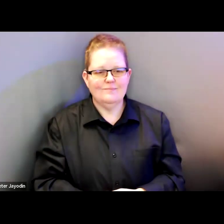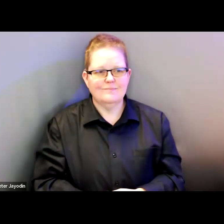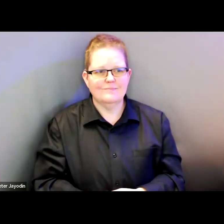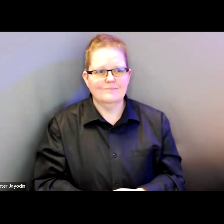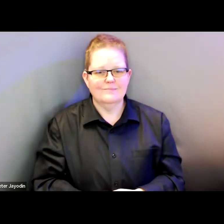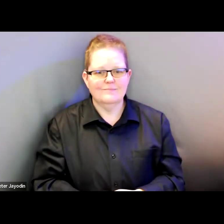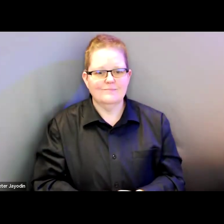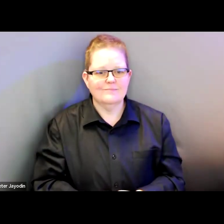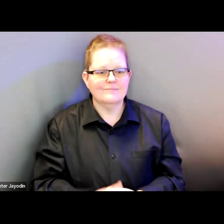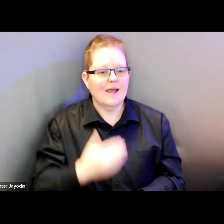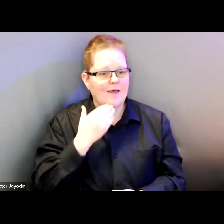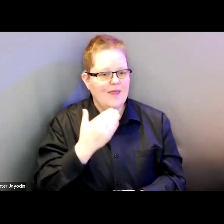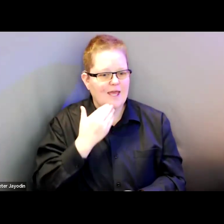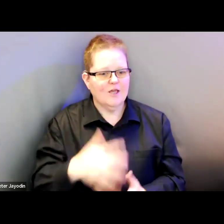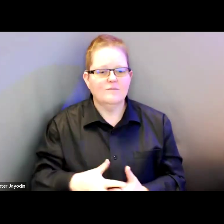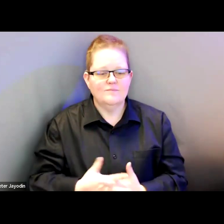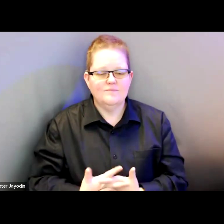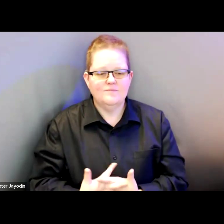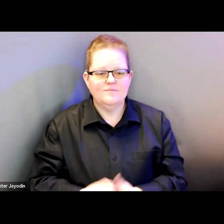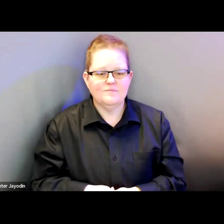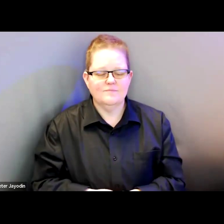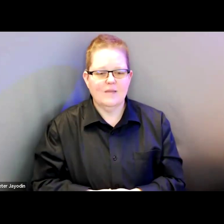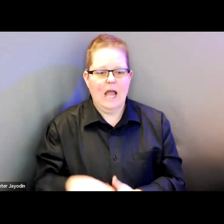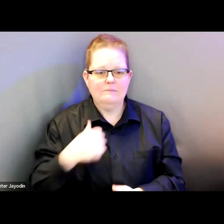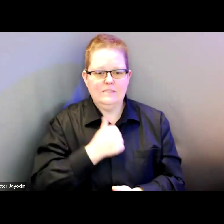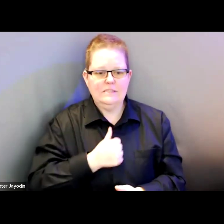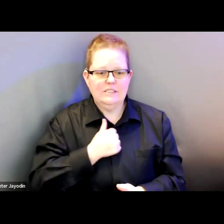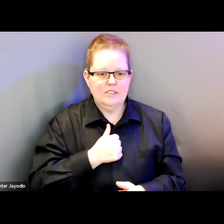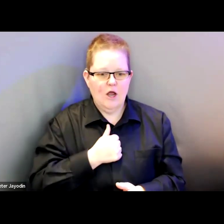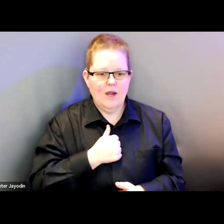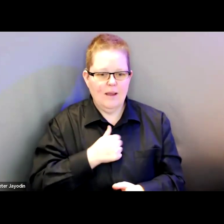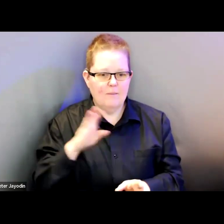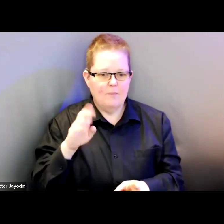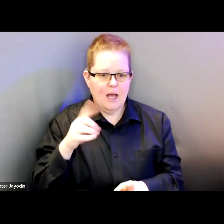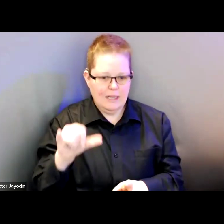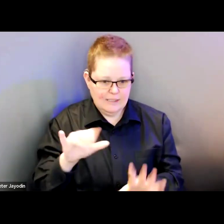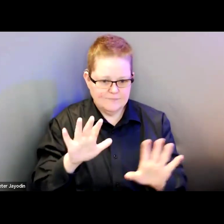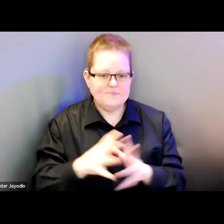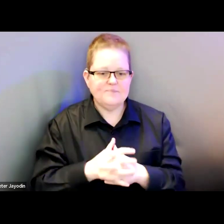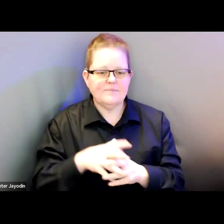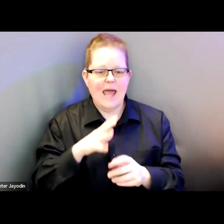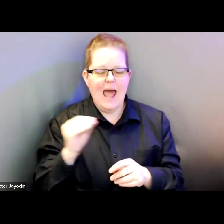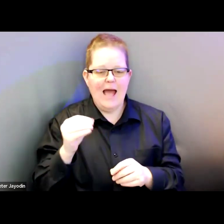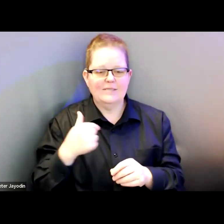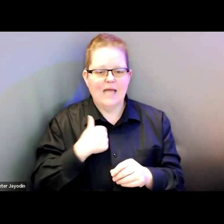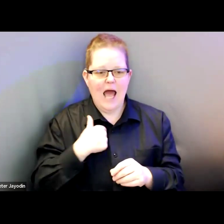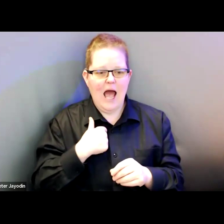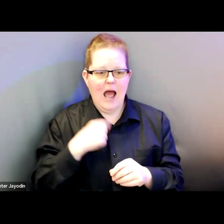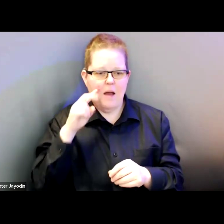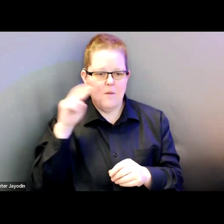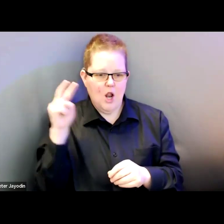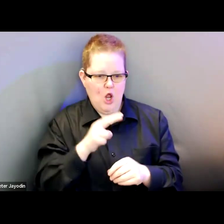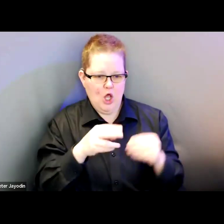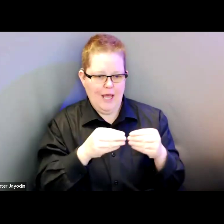Thank you, Mr. McNair. I'm sorry, Mr. Buckley. And I am looking at the list. I do